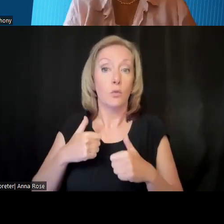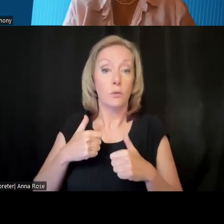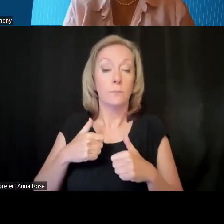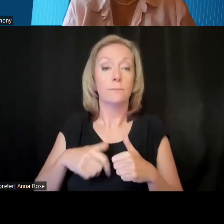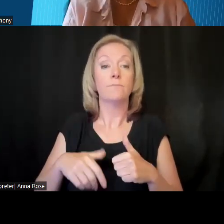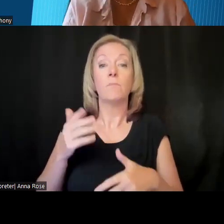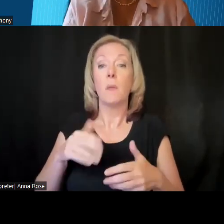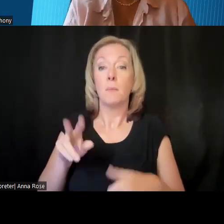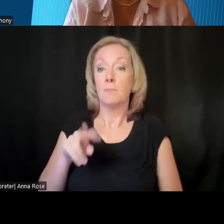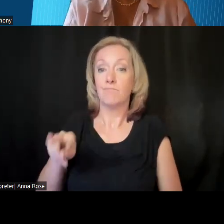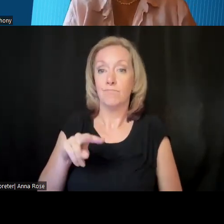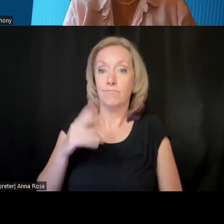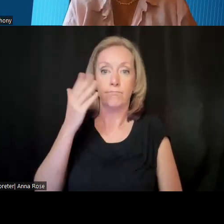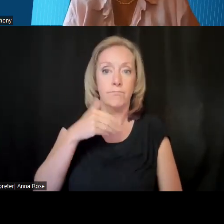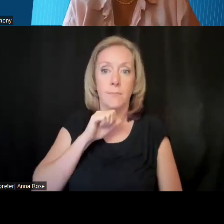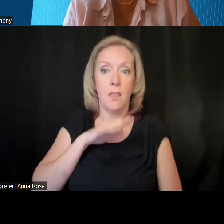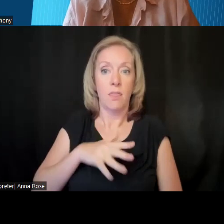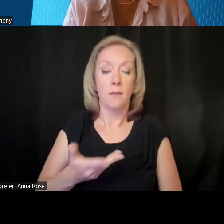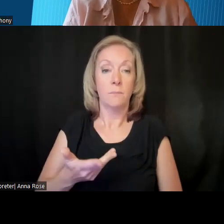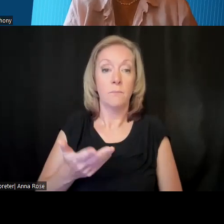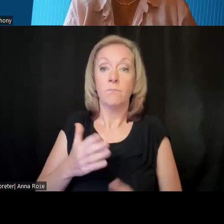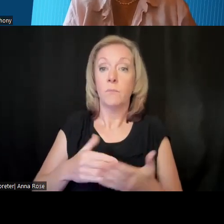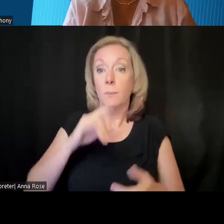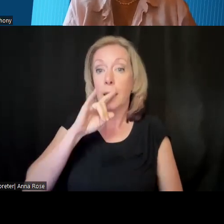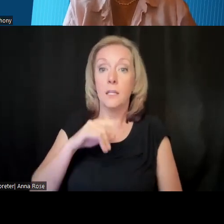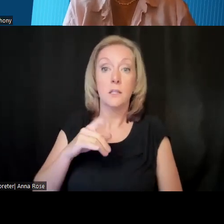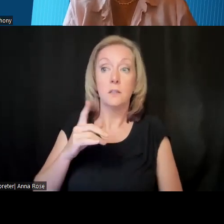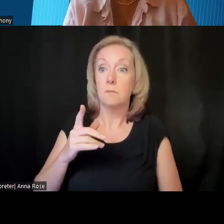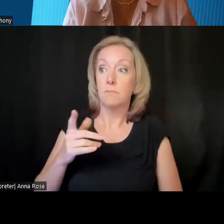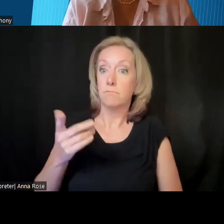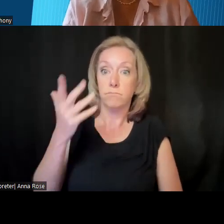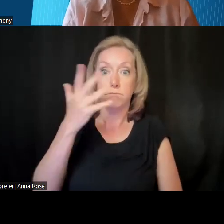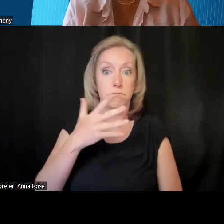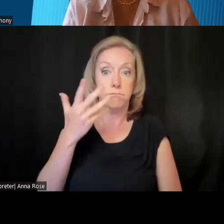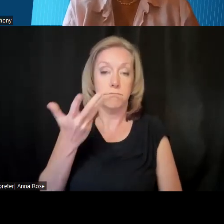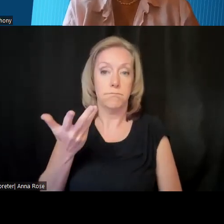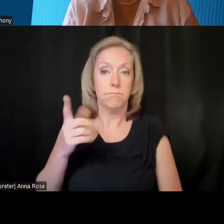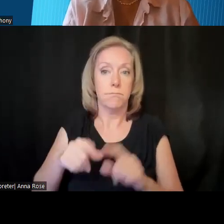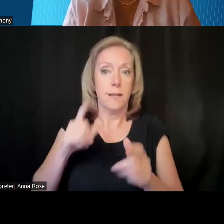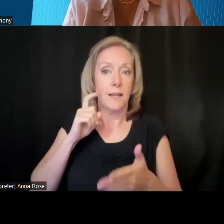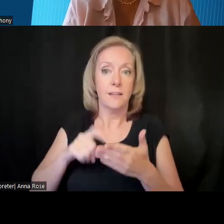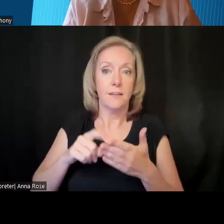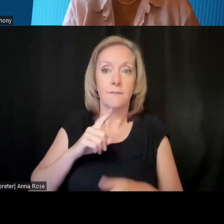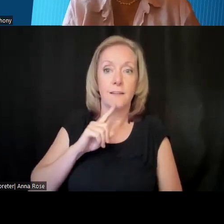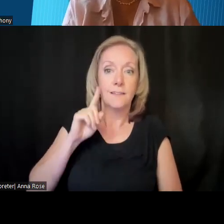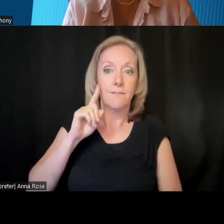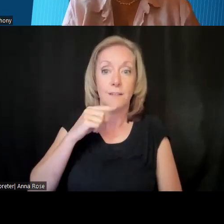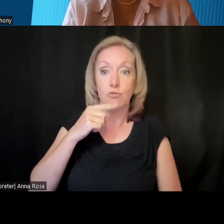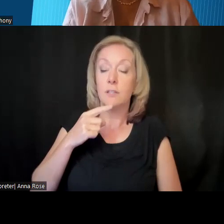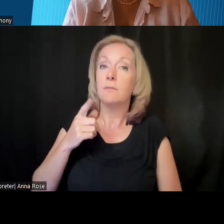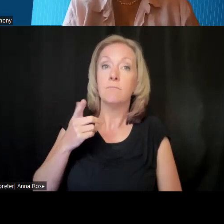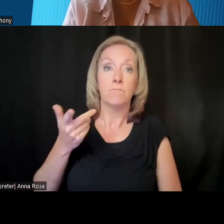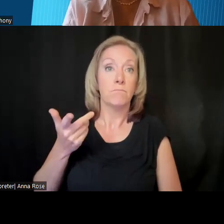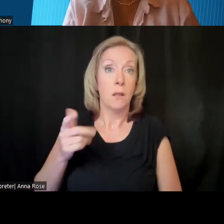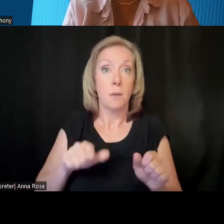you may look and you may not see anything. There are kids that if I just showed you a picture, you wouldn't know if they were hearing or deaf. That's